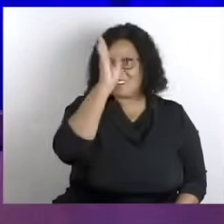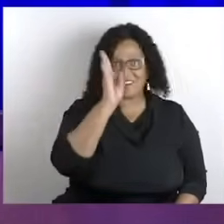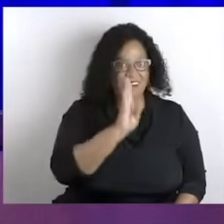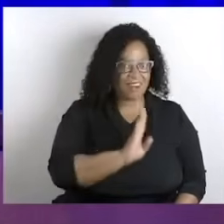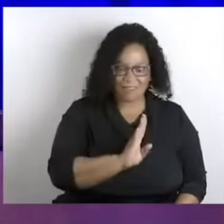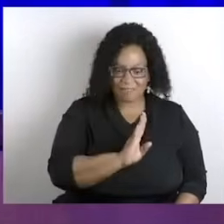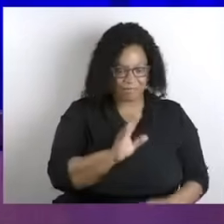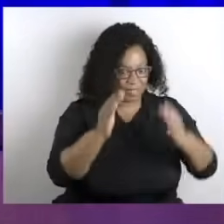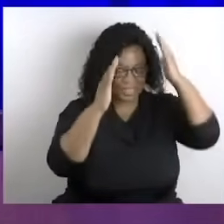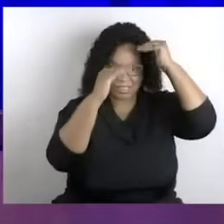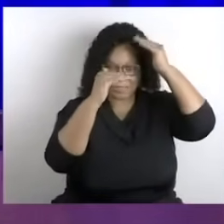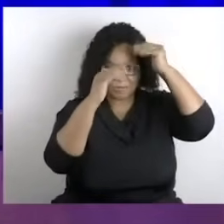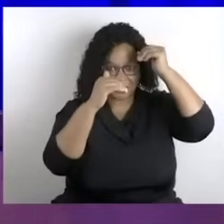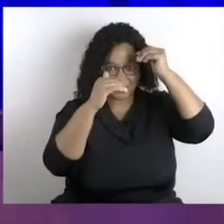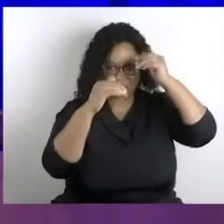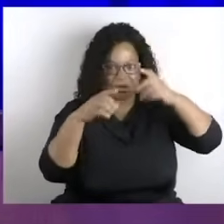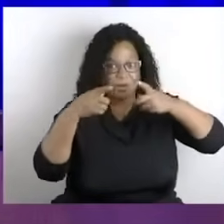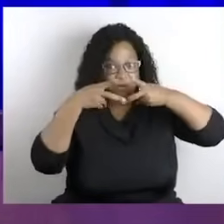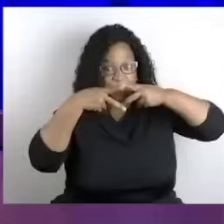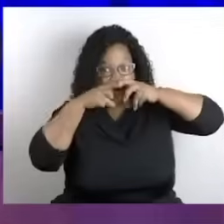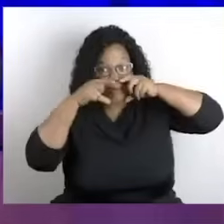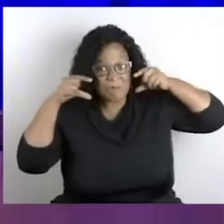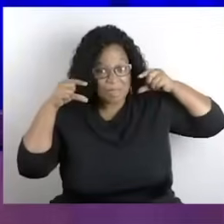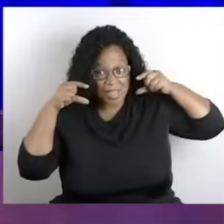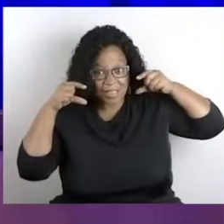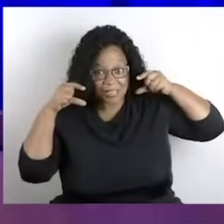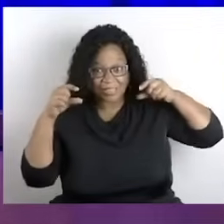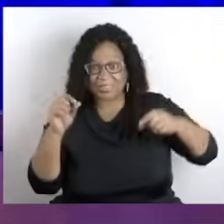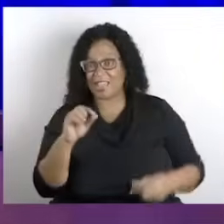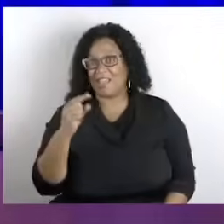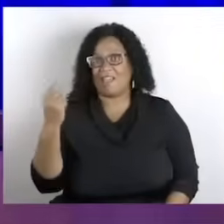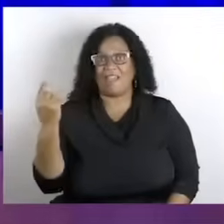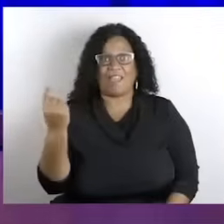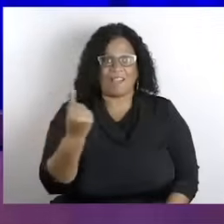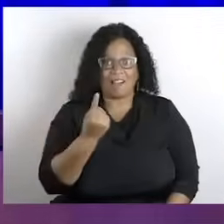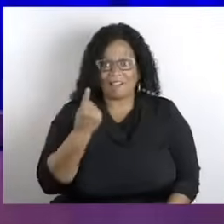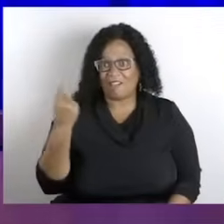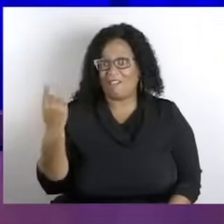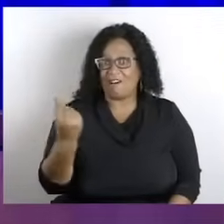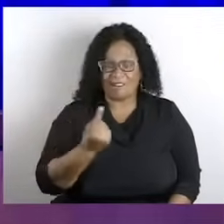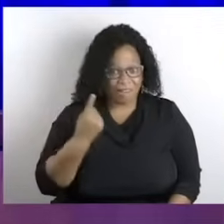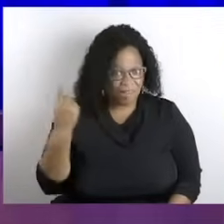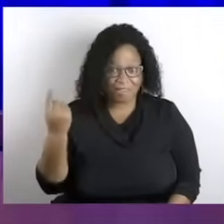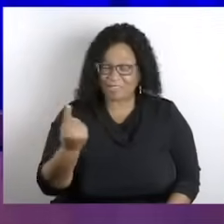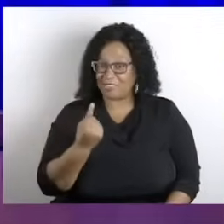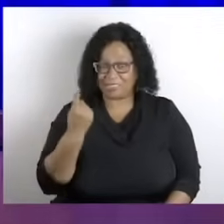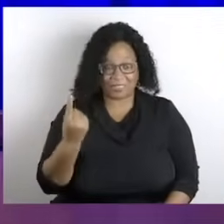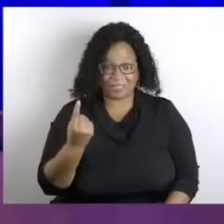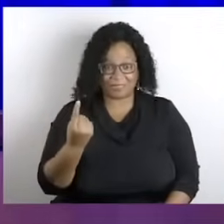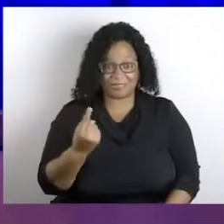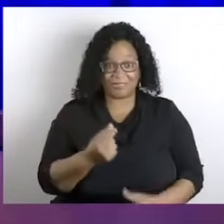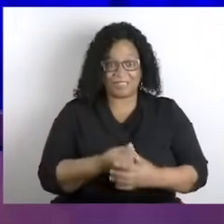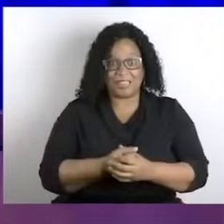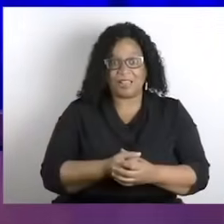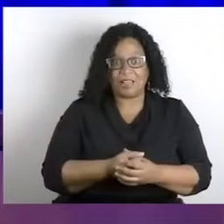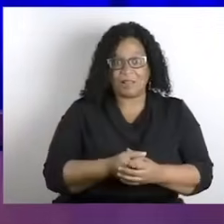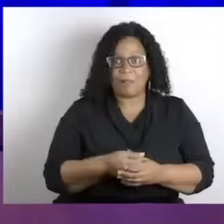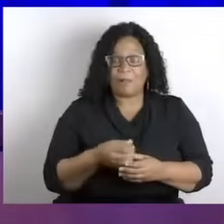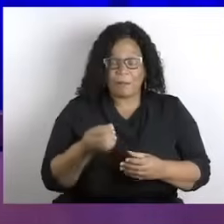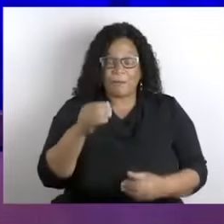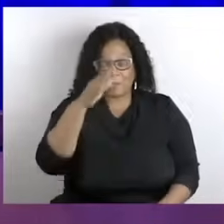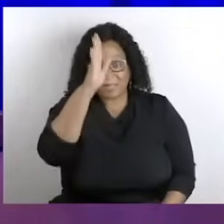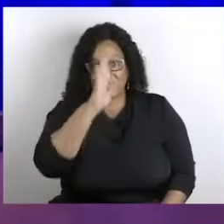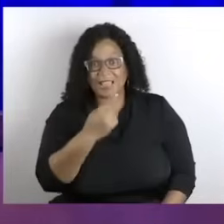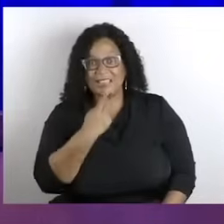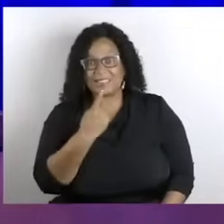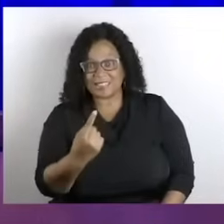this, wearing a mask everywhere you go. This makes no sense. And God says, I know. I love it because it seems to me, my brothers